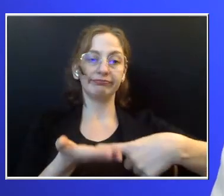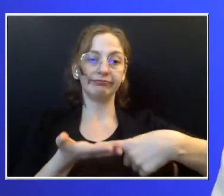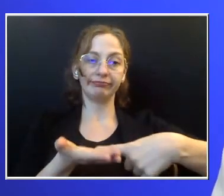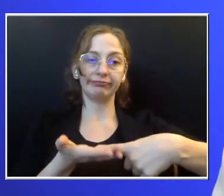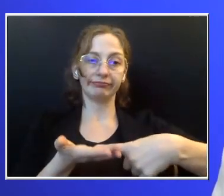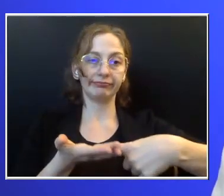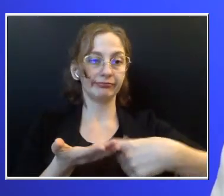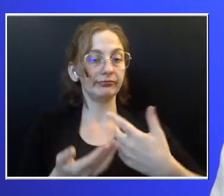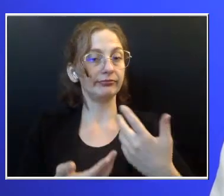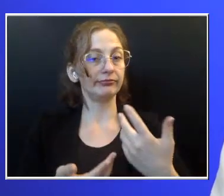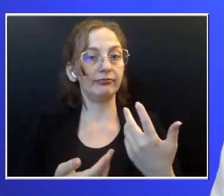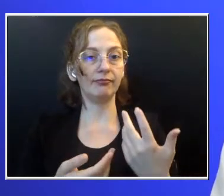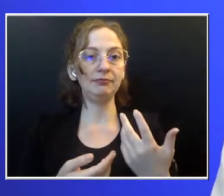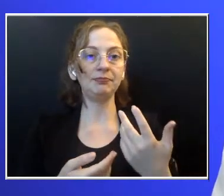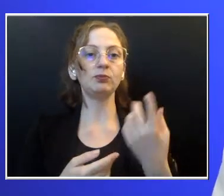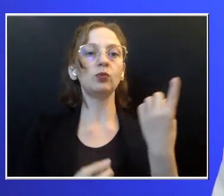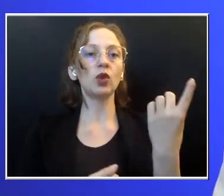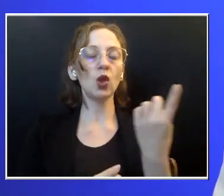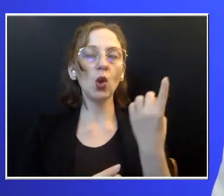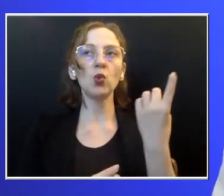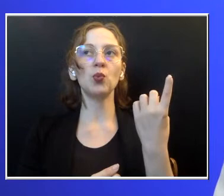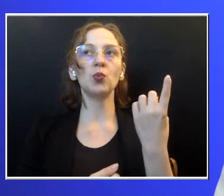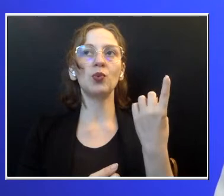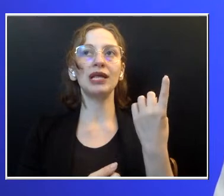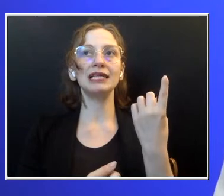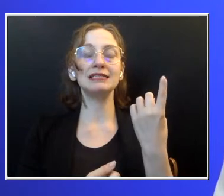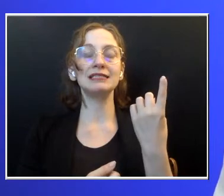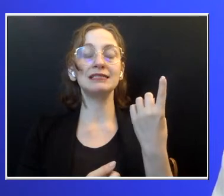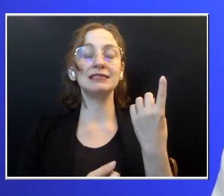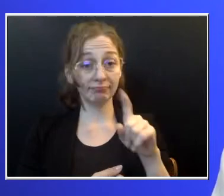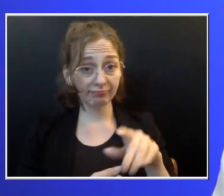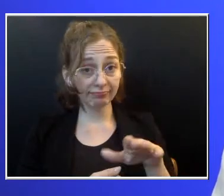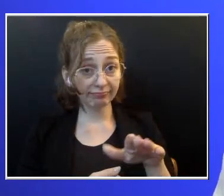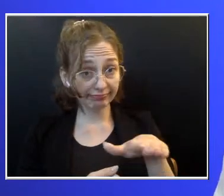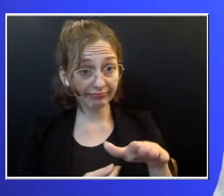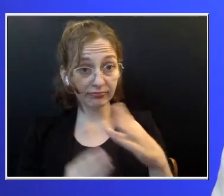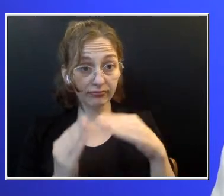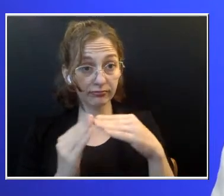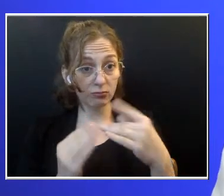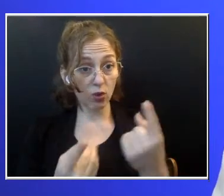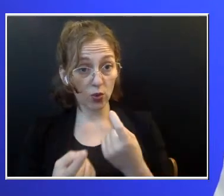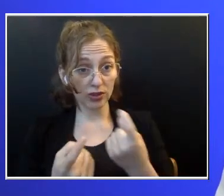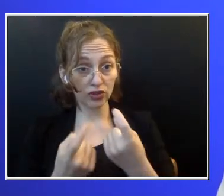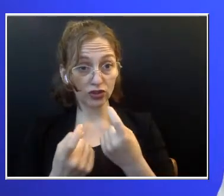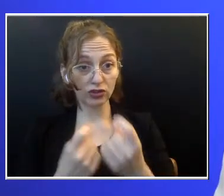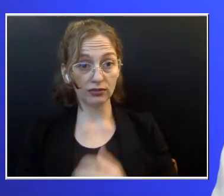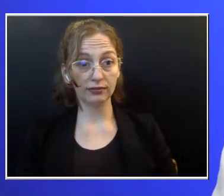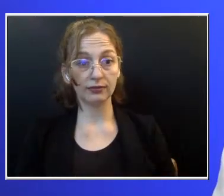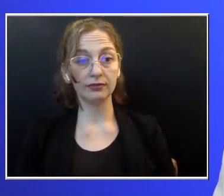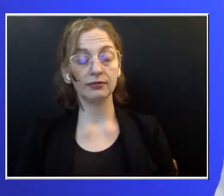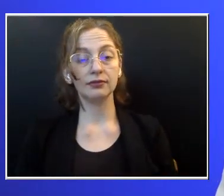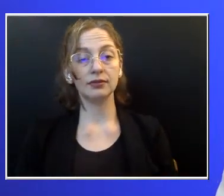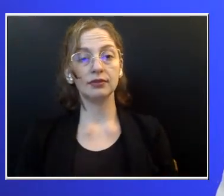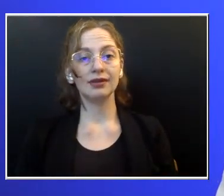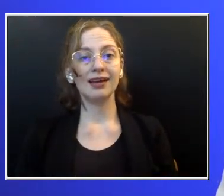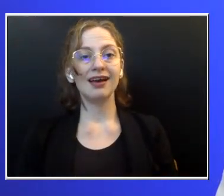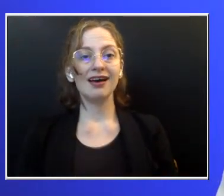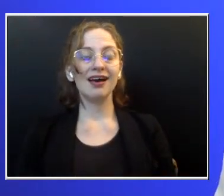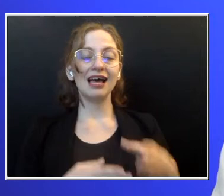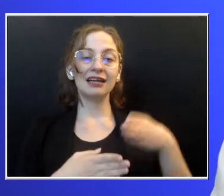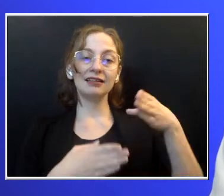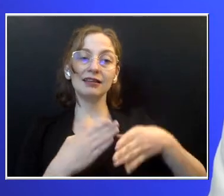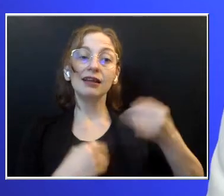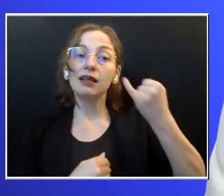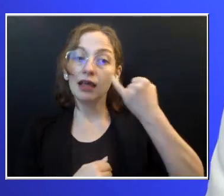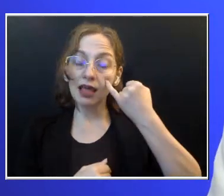it's always, you know, do you have any other questions? And then we finish off with, if you do have questions that